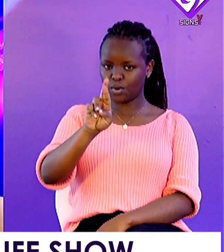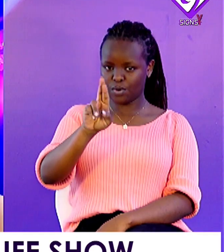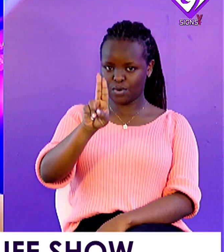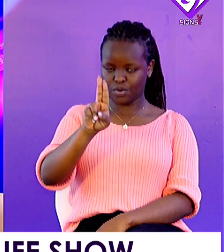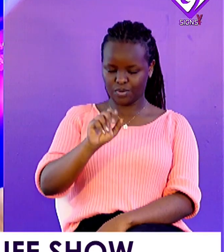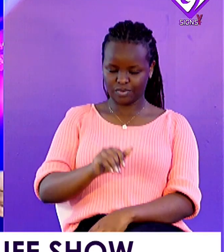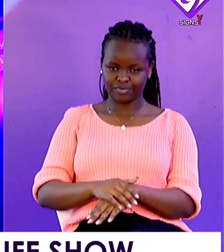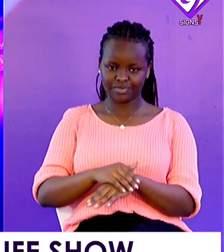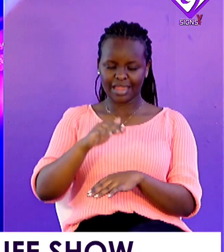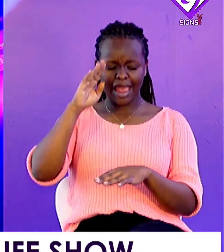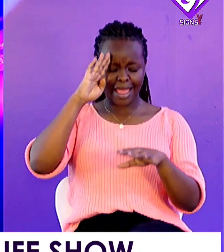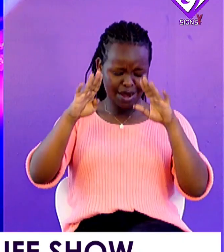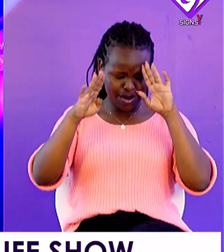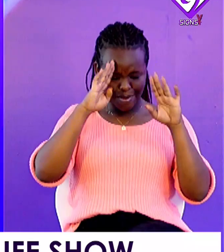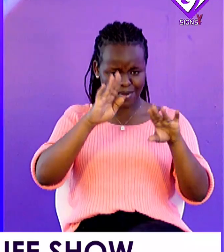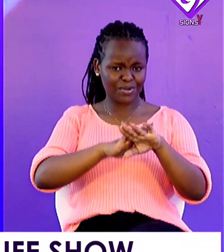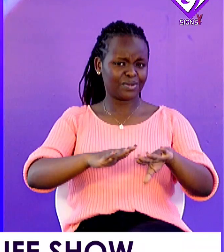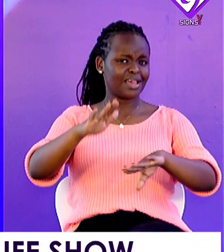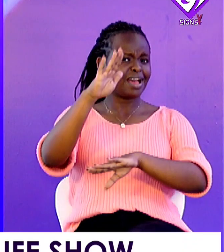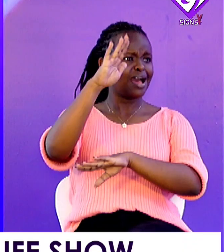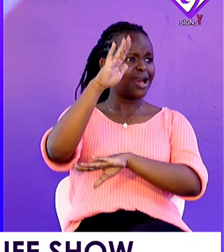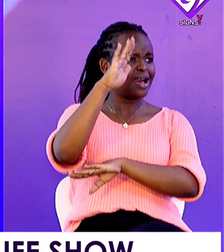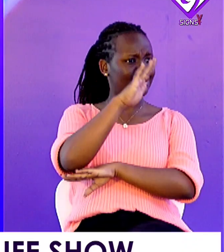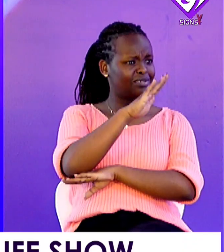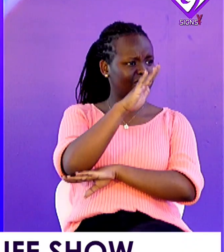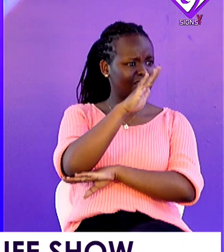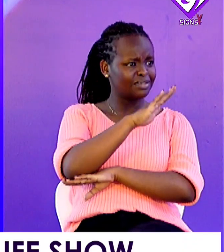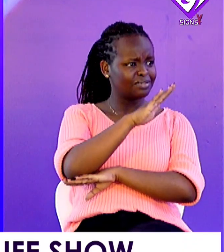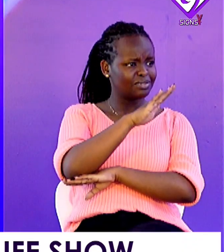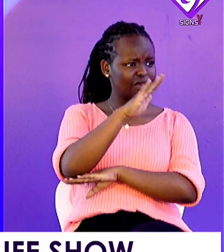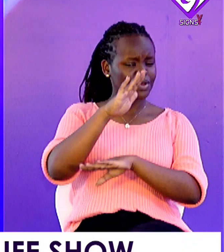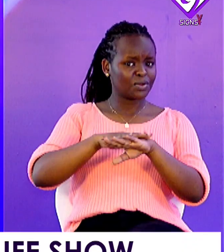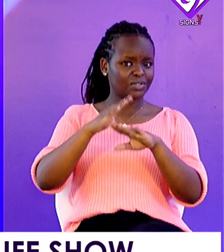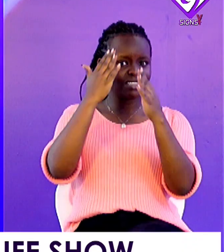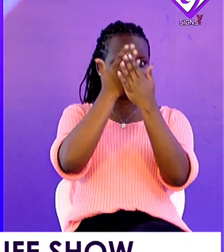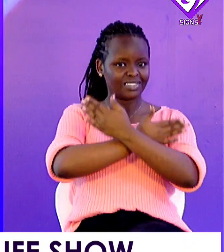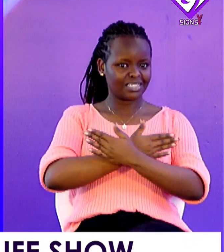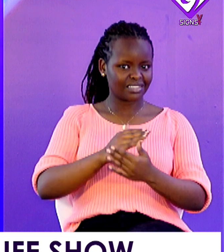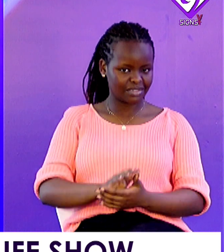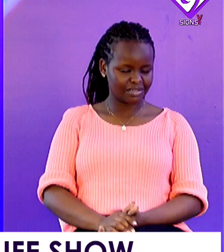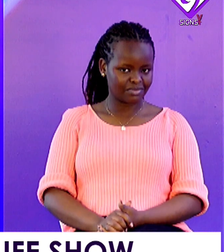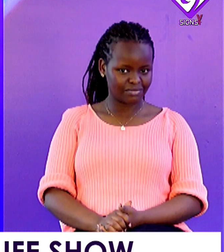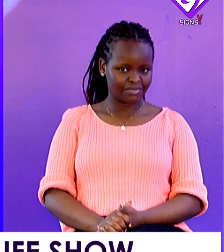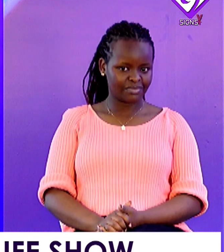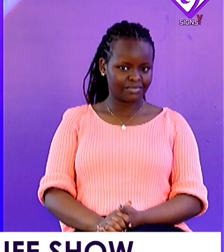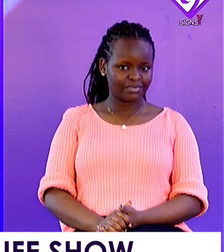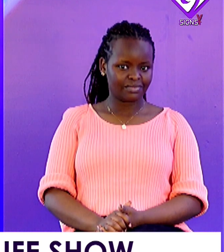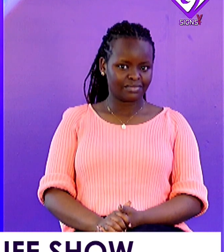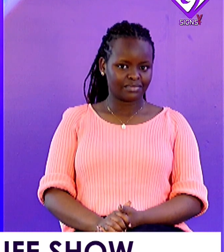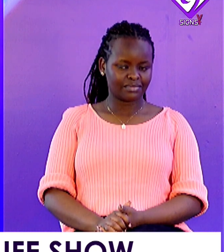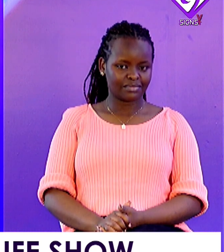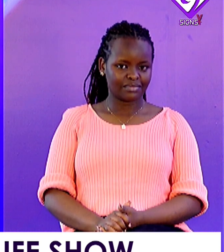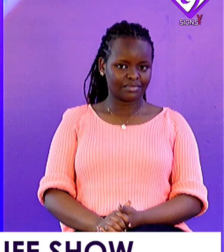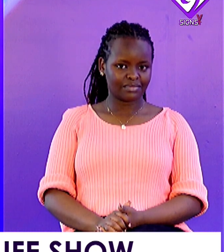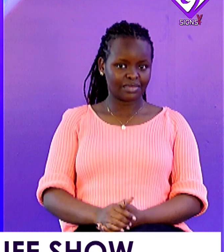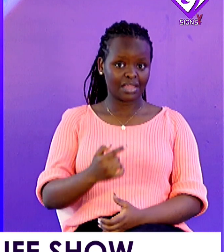afternoon. Good afternoon. Yes, actually, good evening. Good evening, Joshua. Yes. By